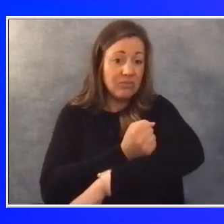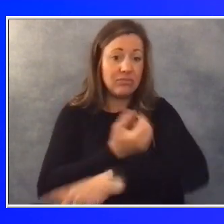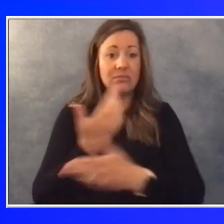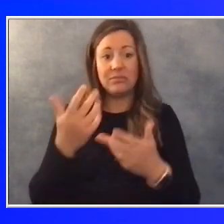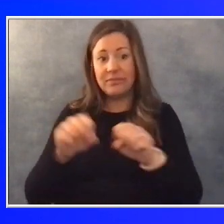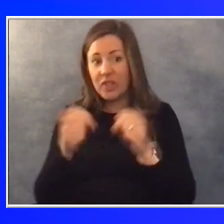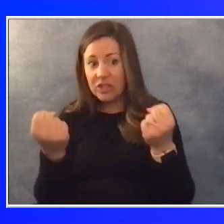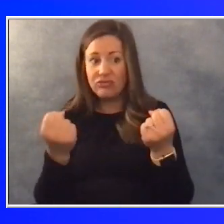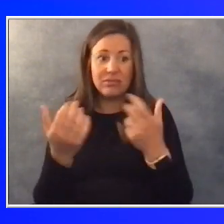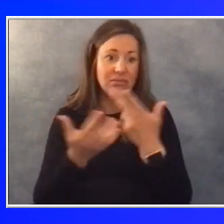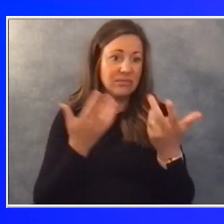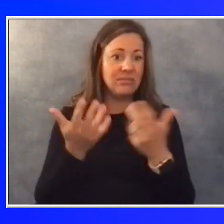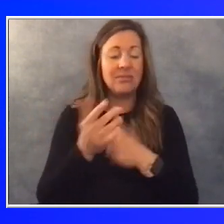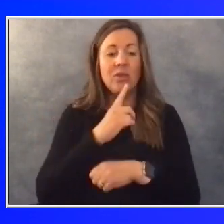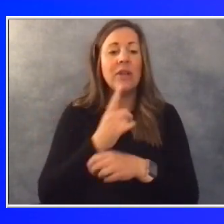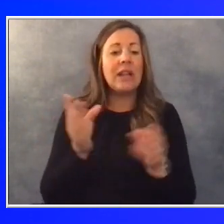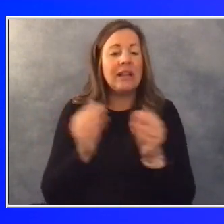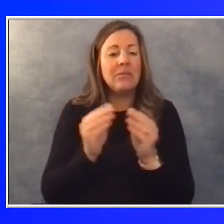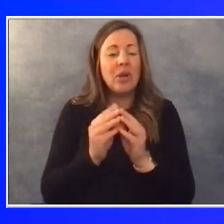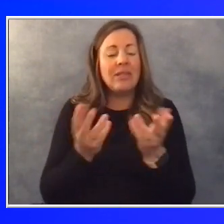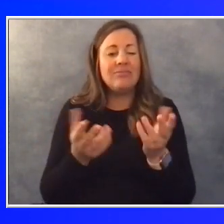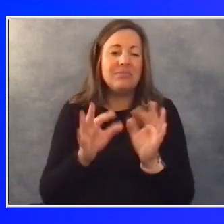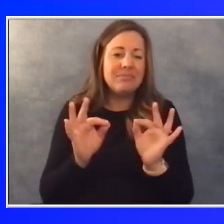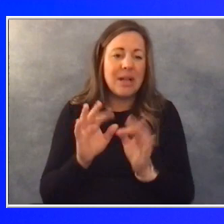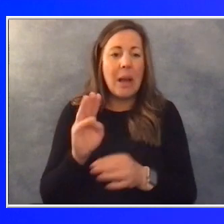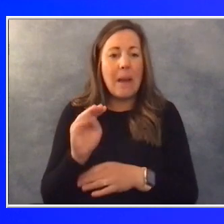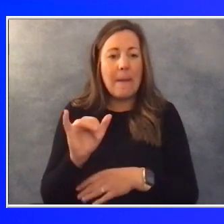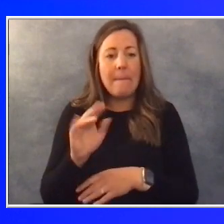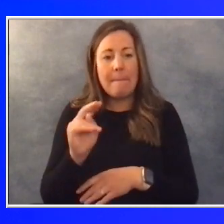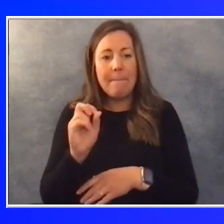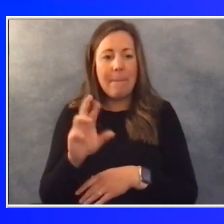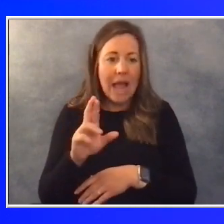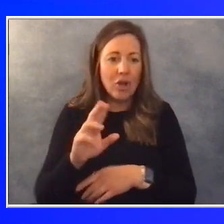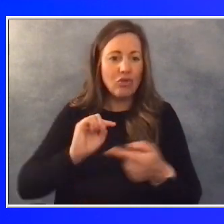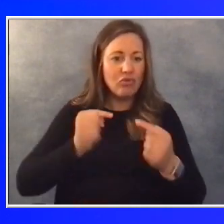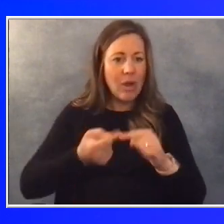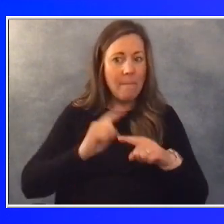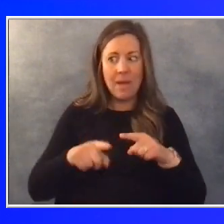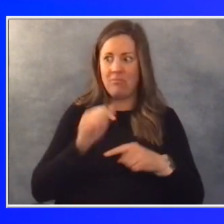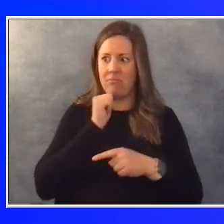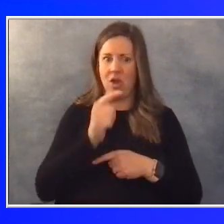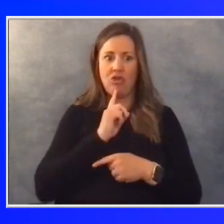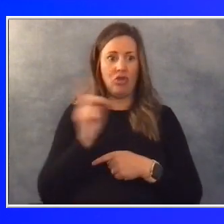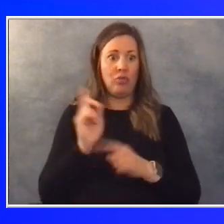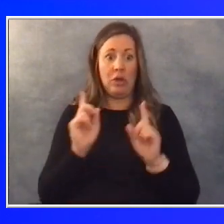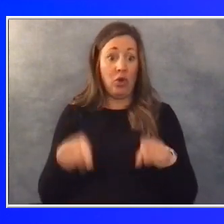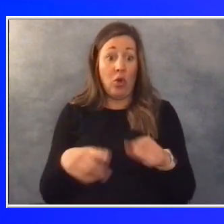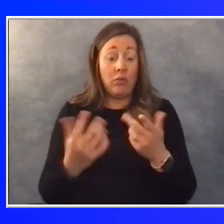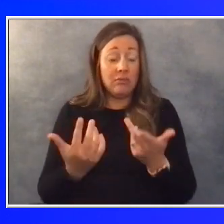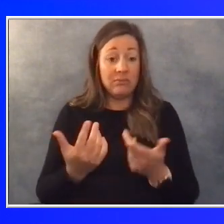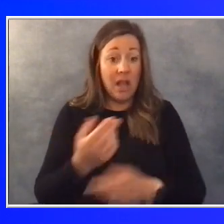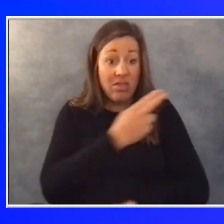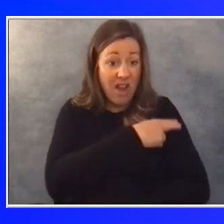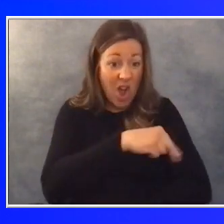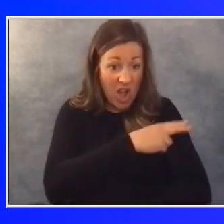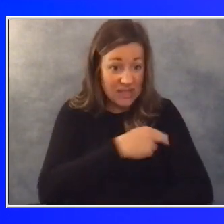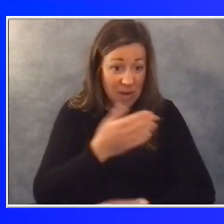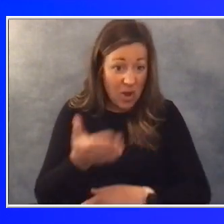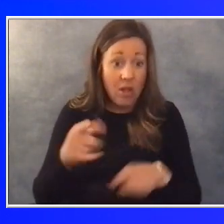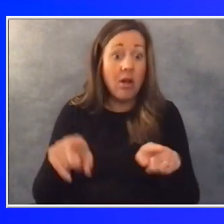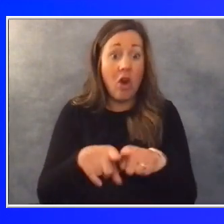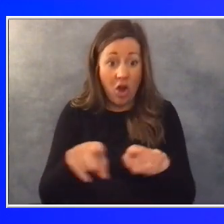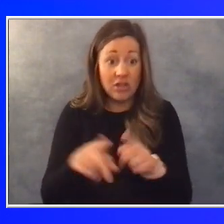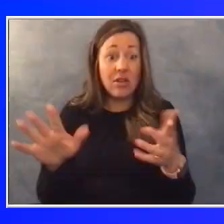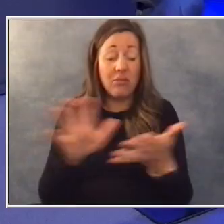kind of more minor injuries, but didn't know where to go. Because one of the main hospitals in Joplin had also been hit. It